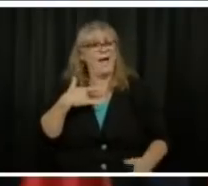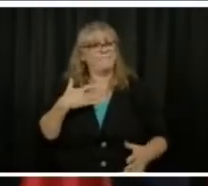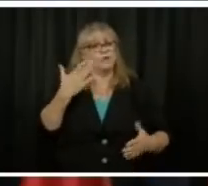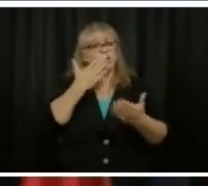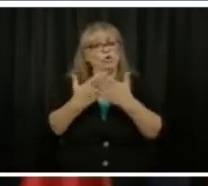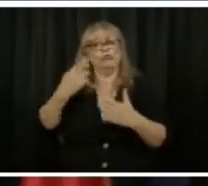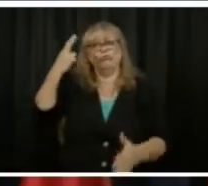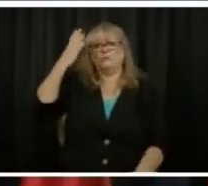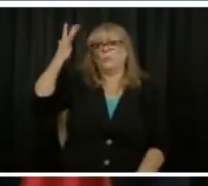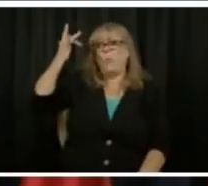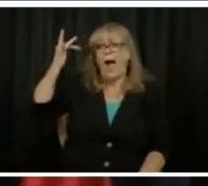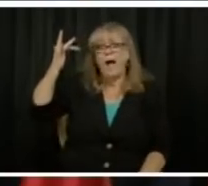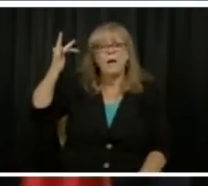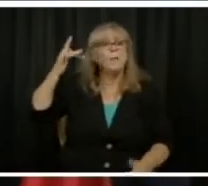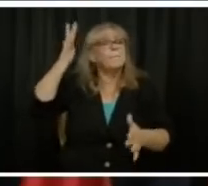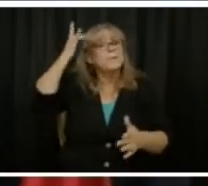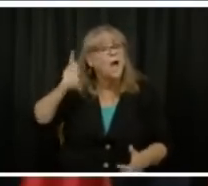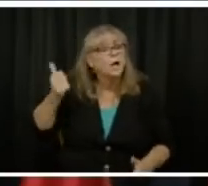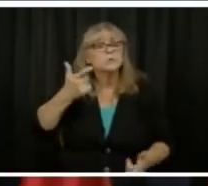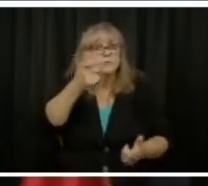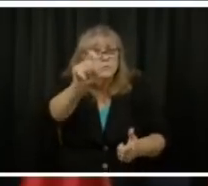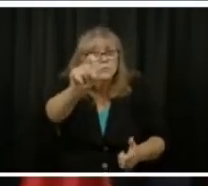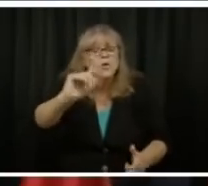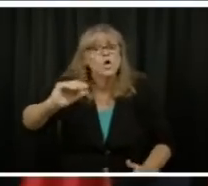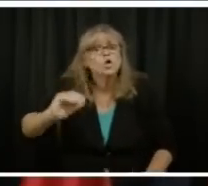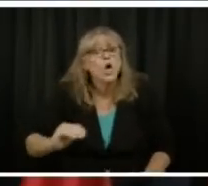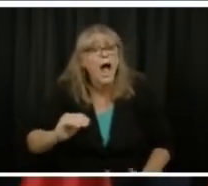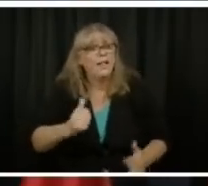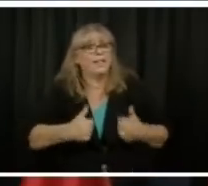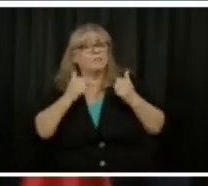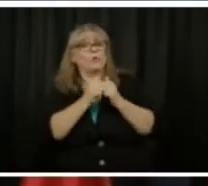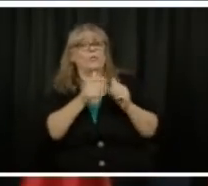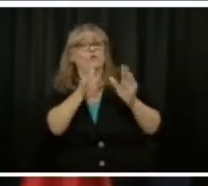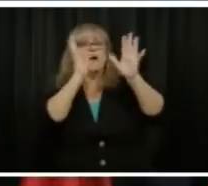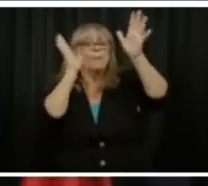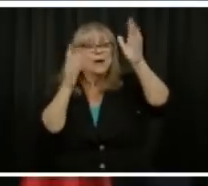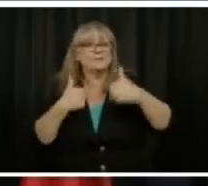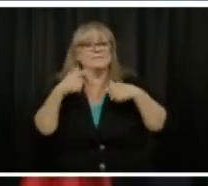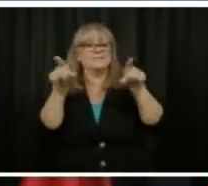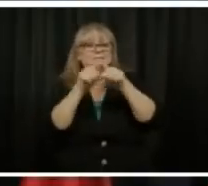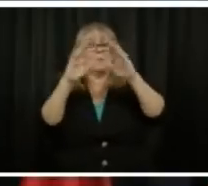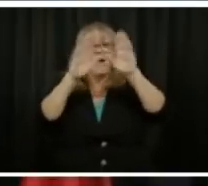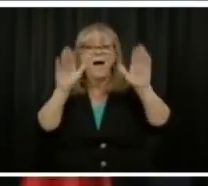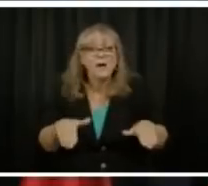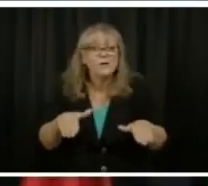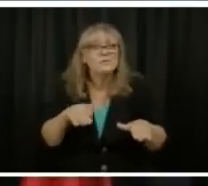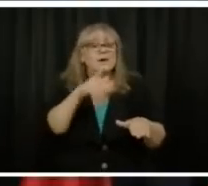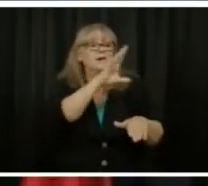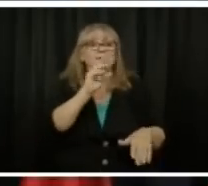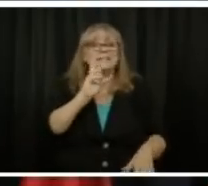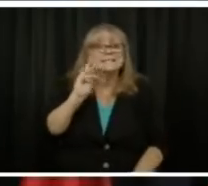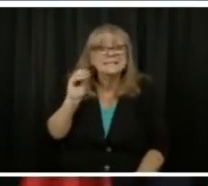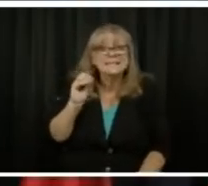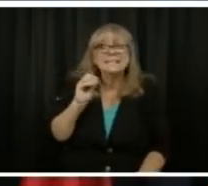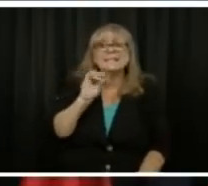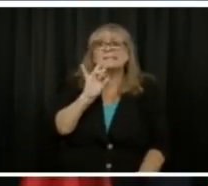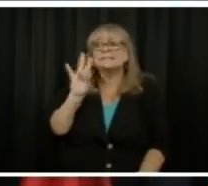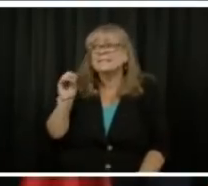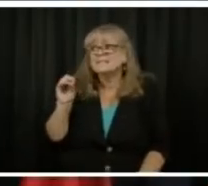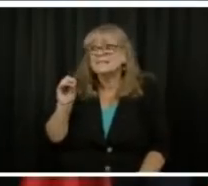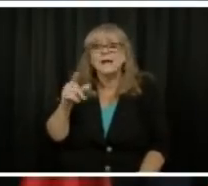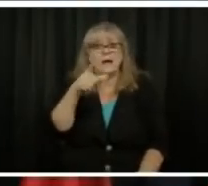70s, they might be more likely to want to start the year online. Really, every every school district has